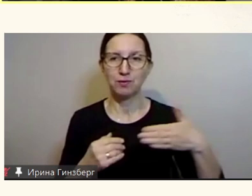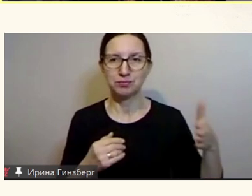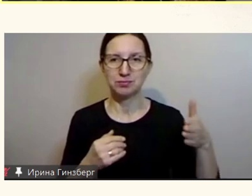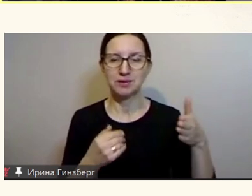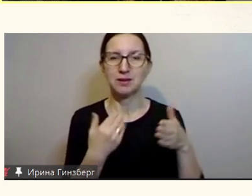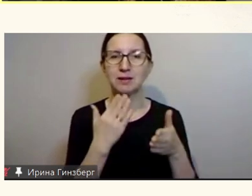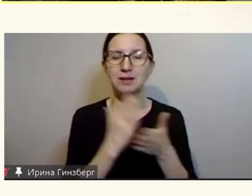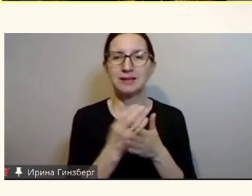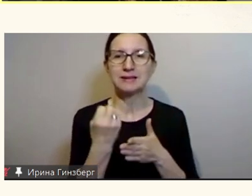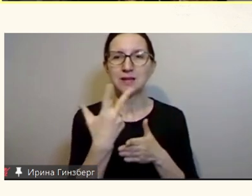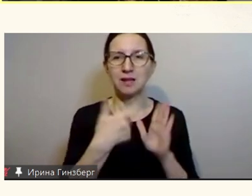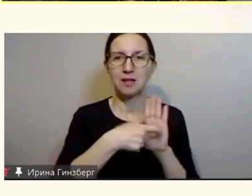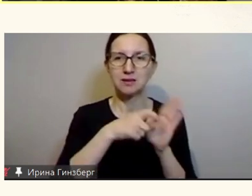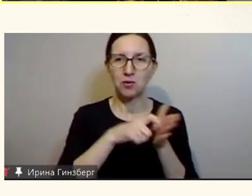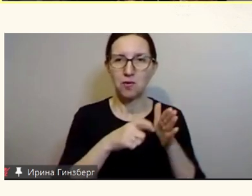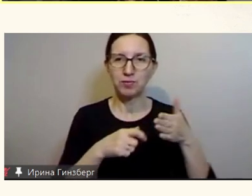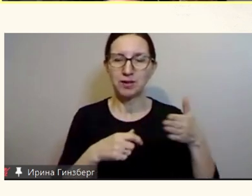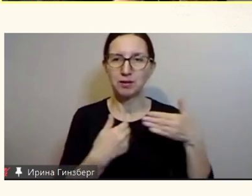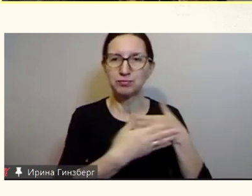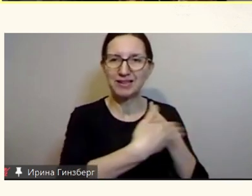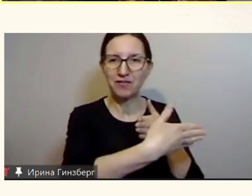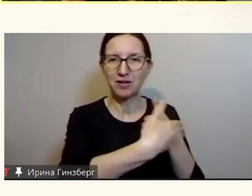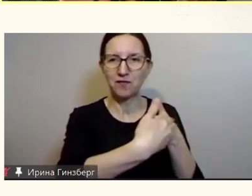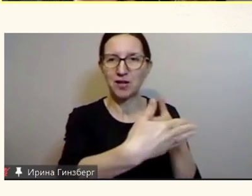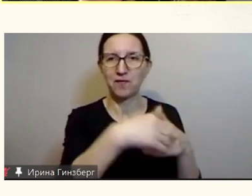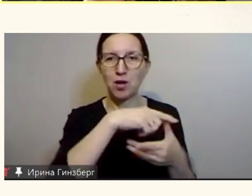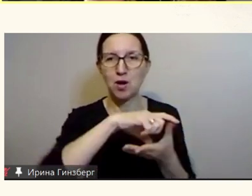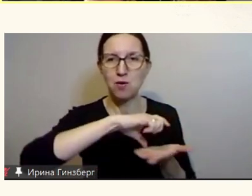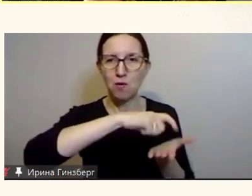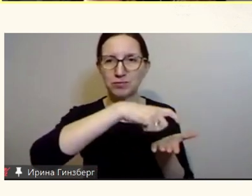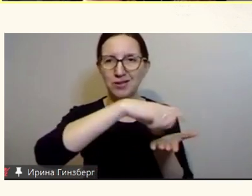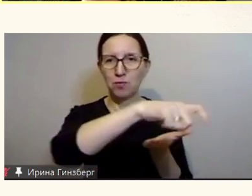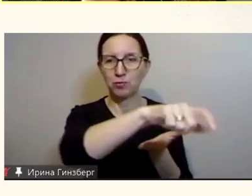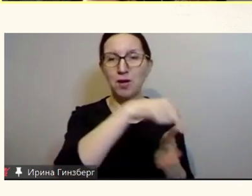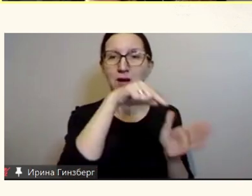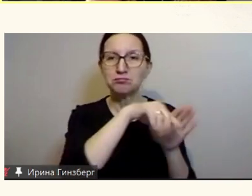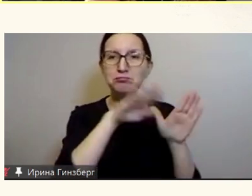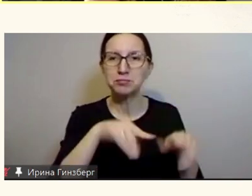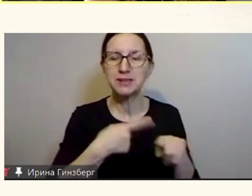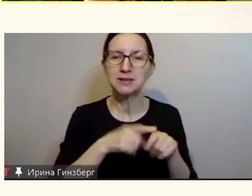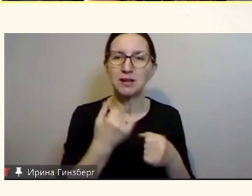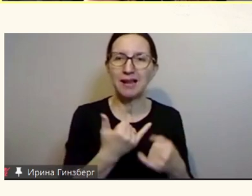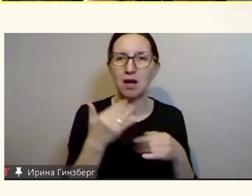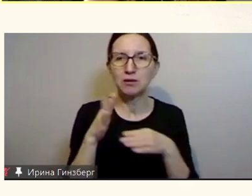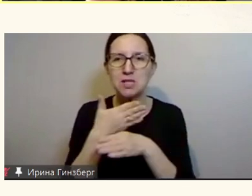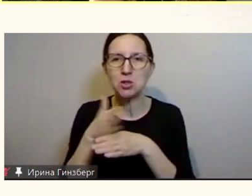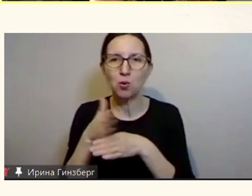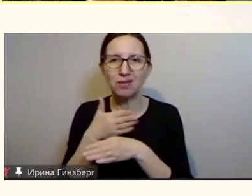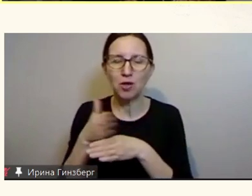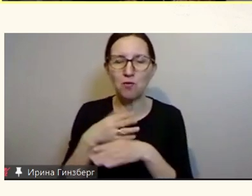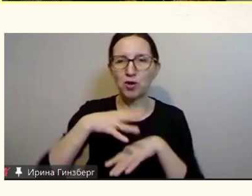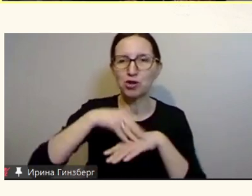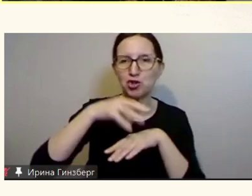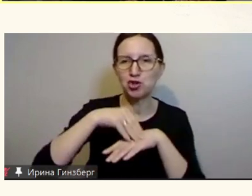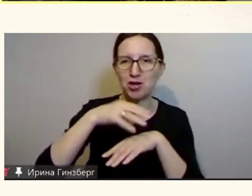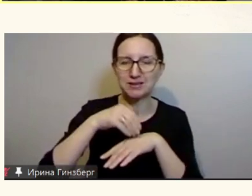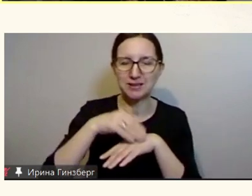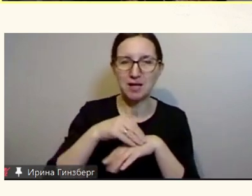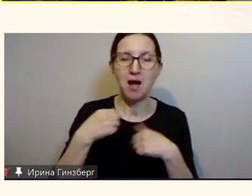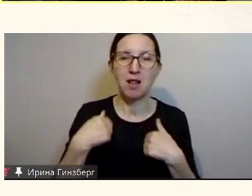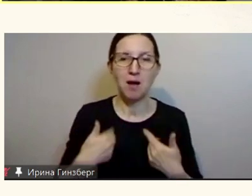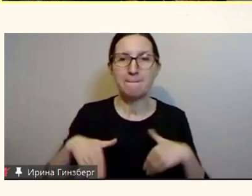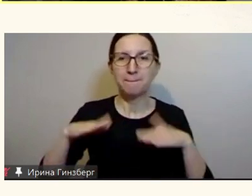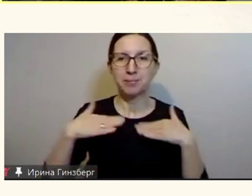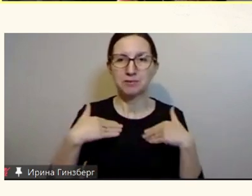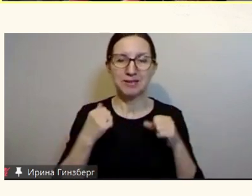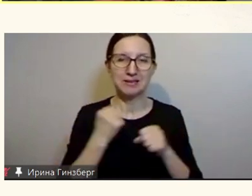rooms. And as you can see, there's the corridor. So we asked them, we said, you have to build a wall all the